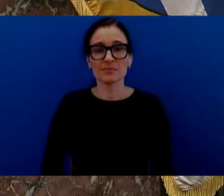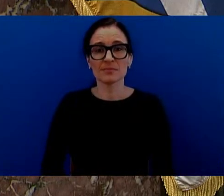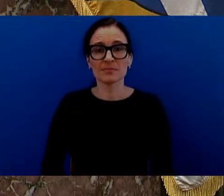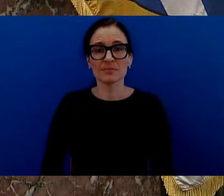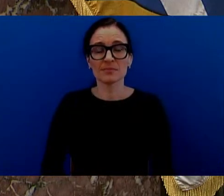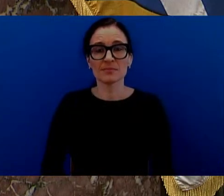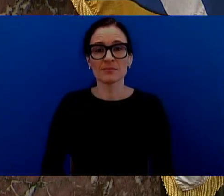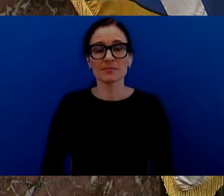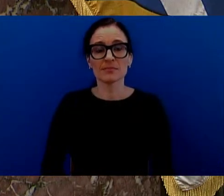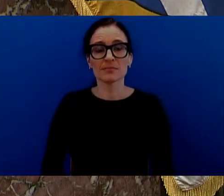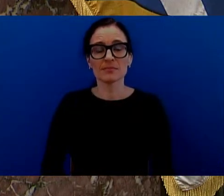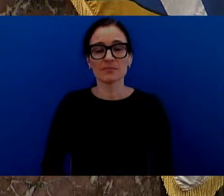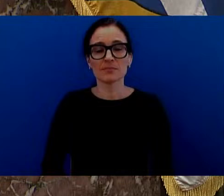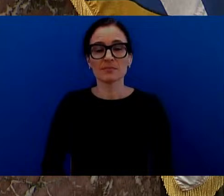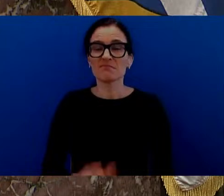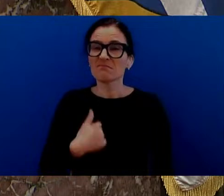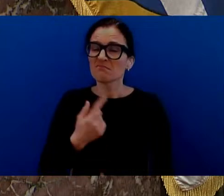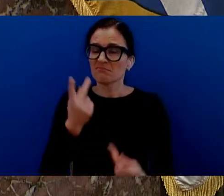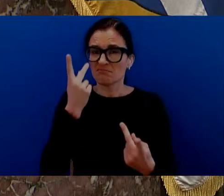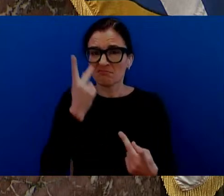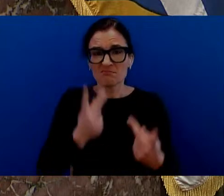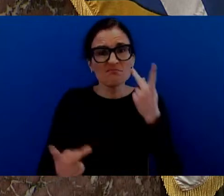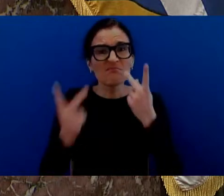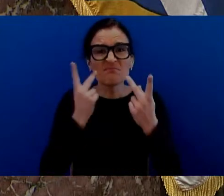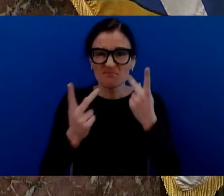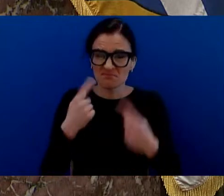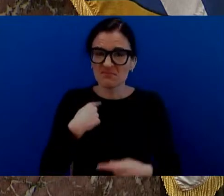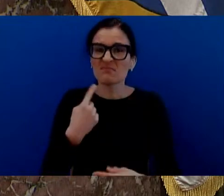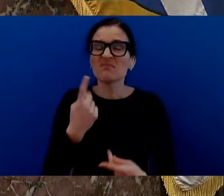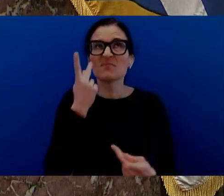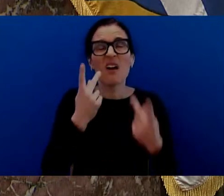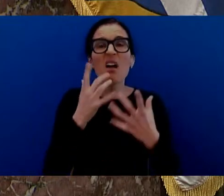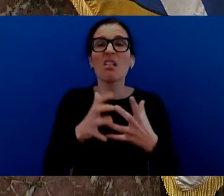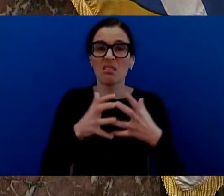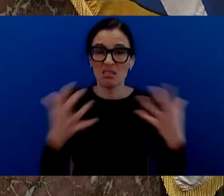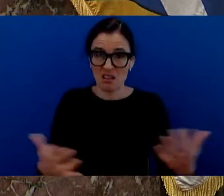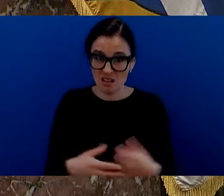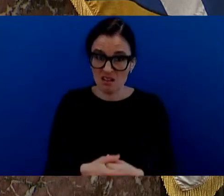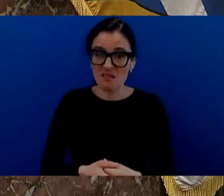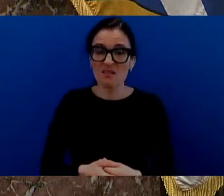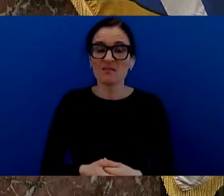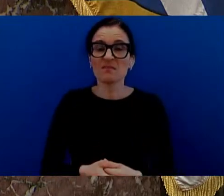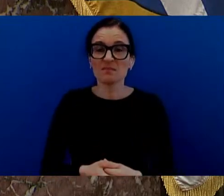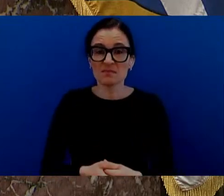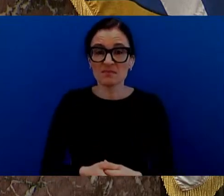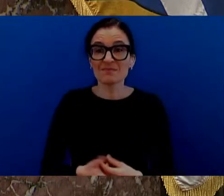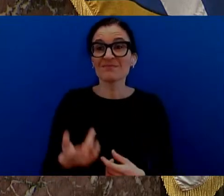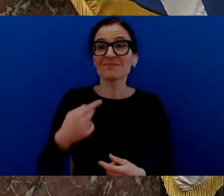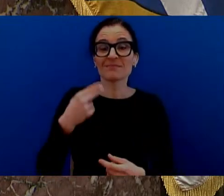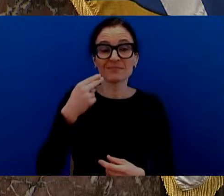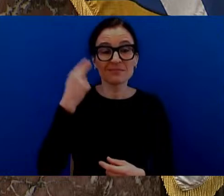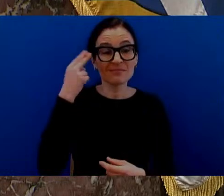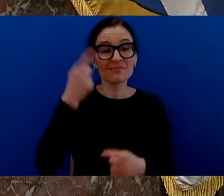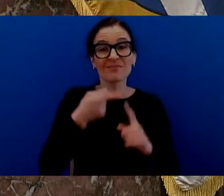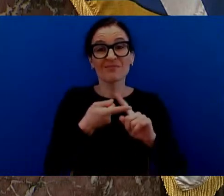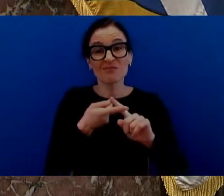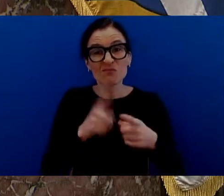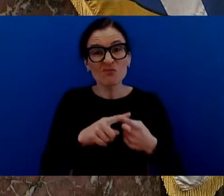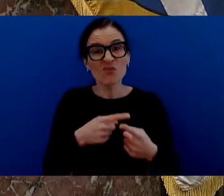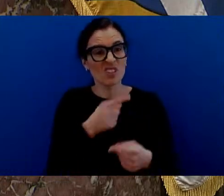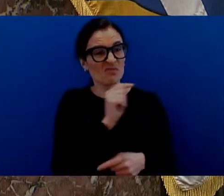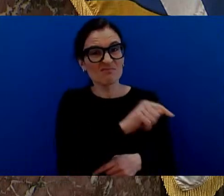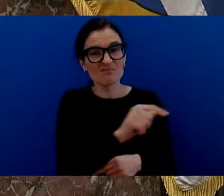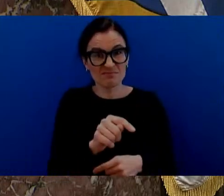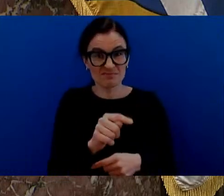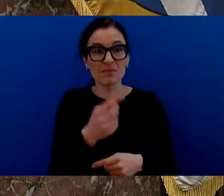nephews, friends that are two-spirit, how they're mistreated. That is the way they are.